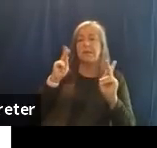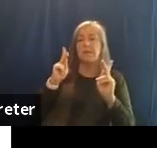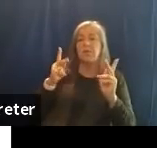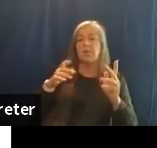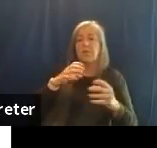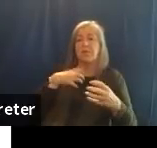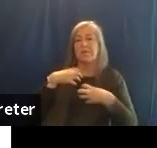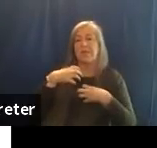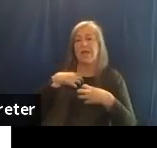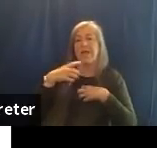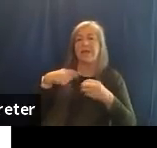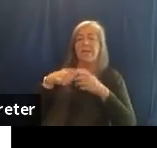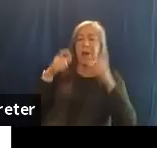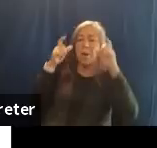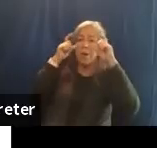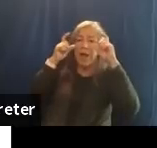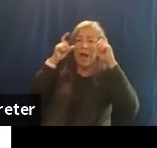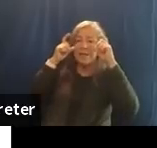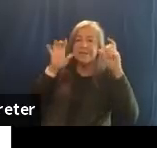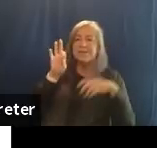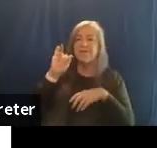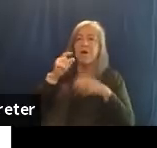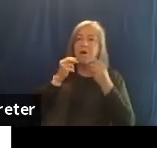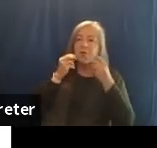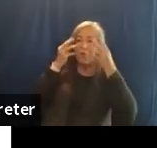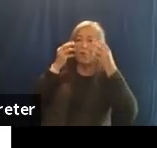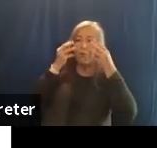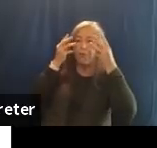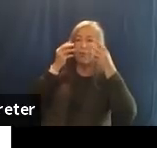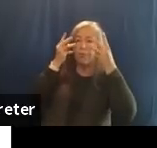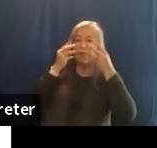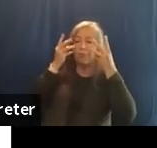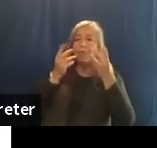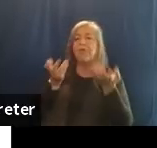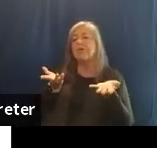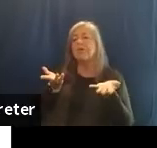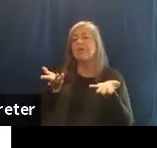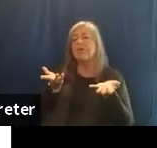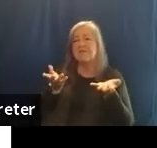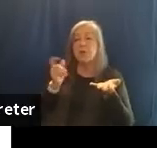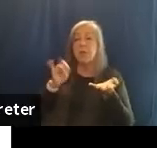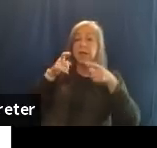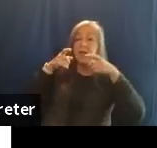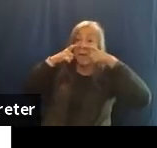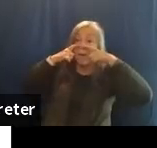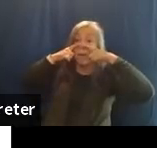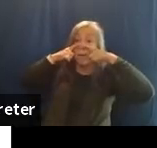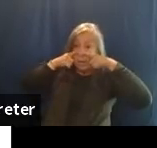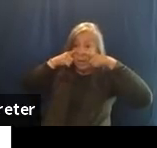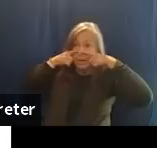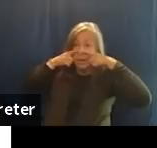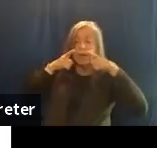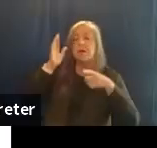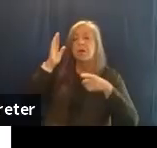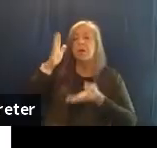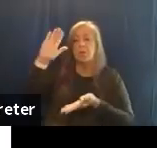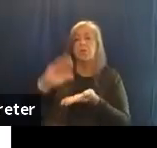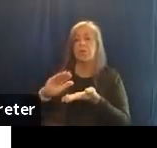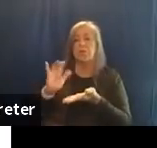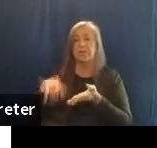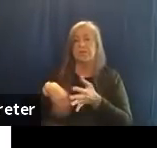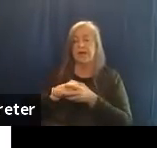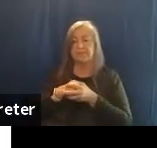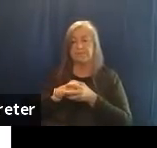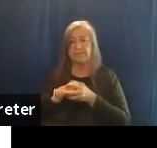So this is a huge question, and I'm glad we're going to go over this today, because there's a lot of